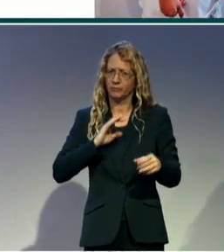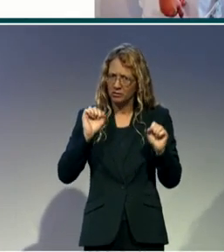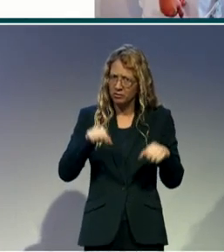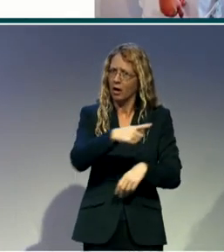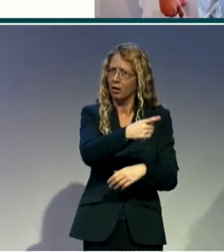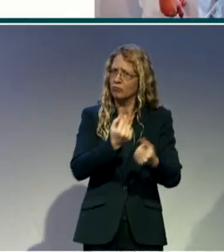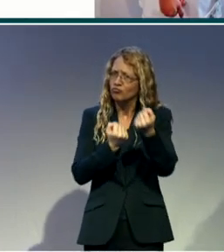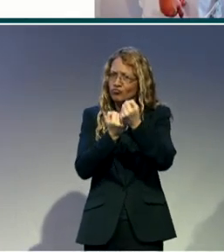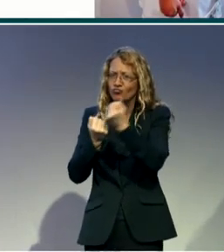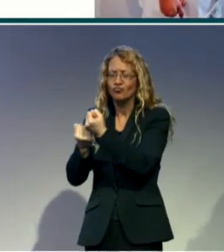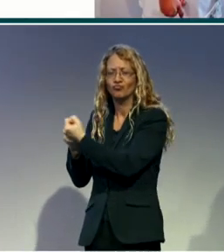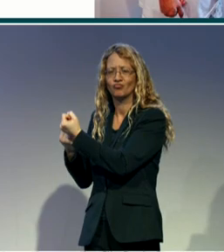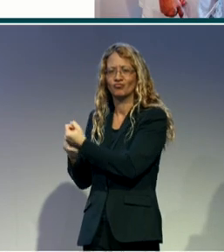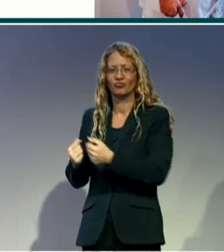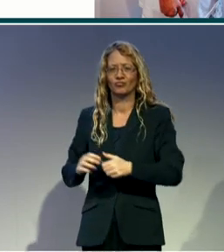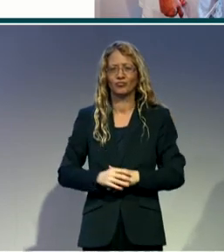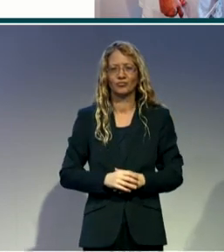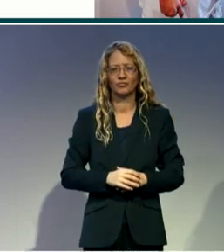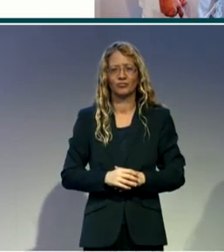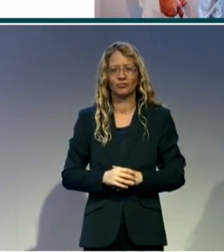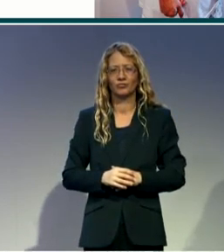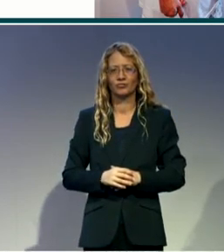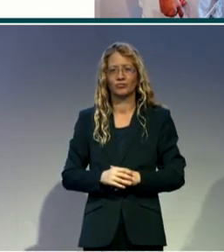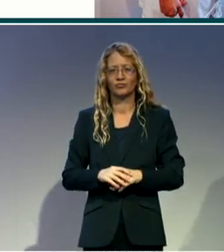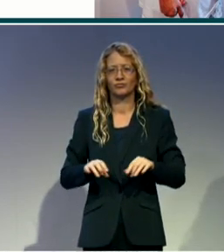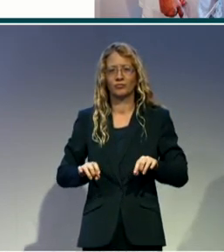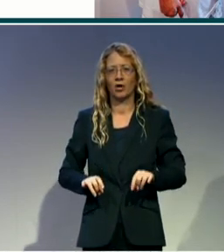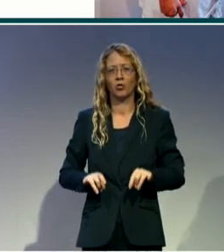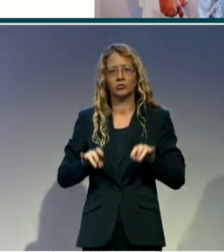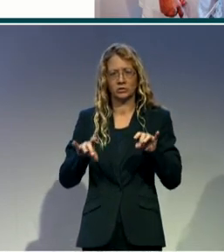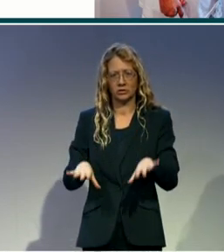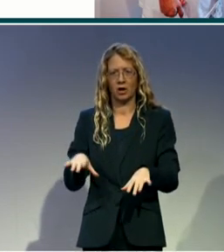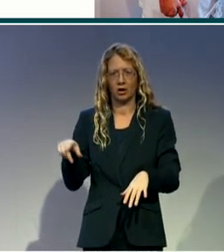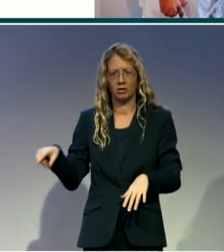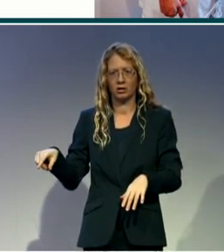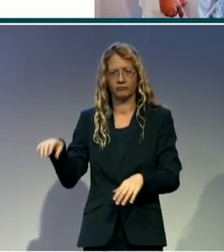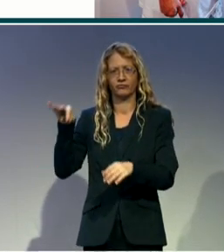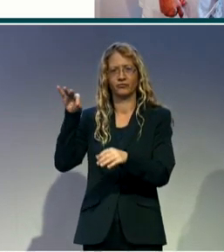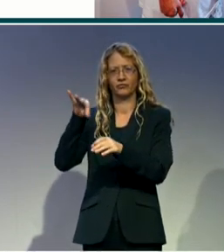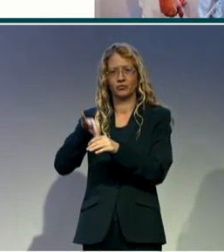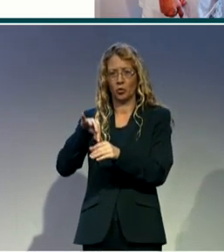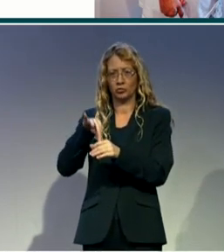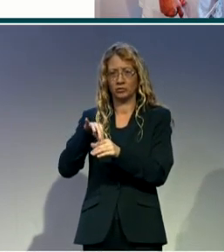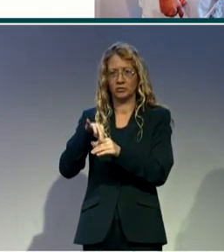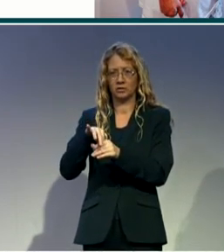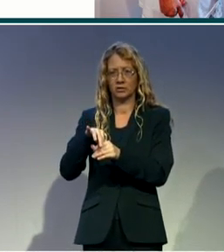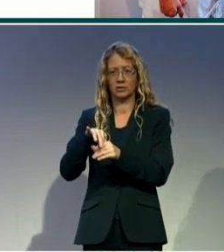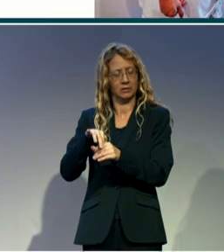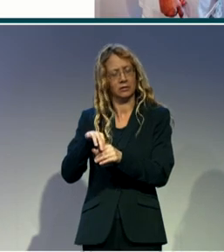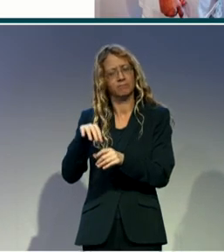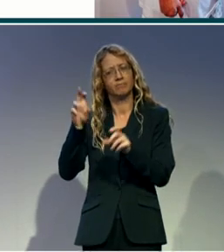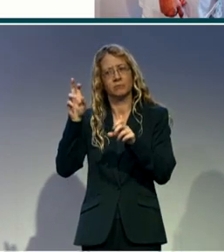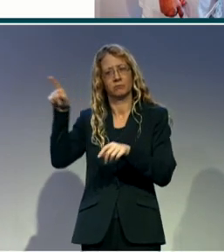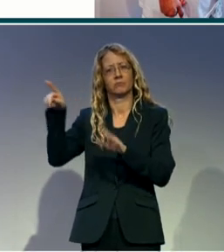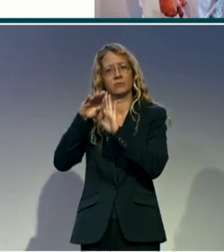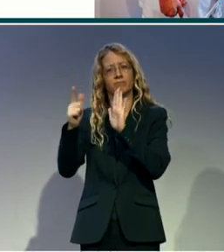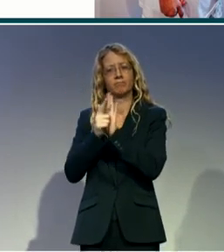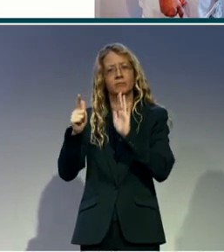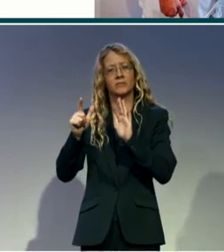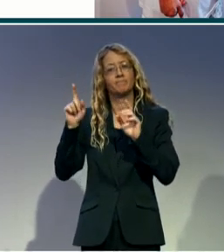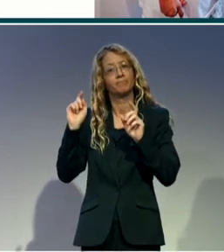Voting is compulsory in Australia. However, a very old piece of legislation allows voters with intellectual disability to be excluded